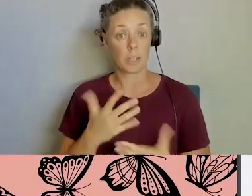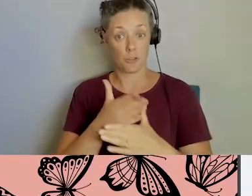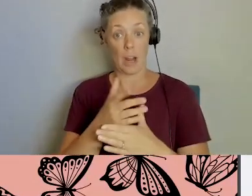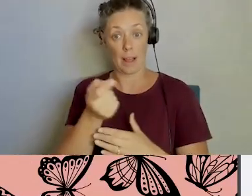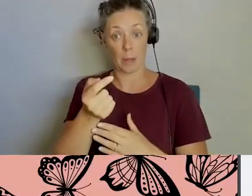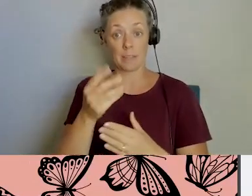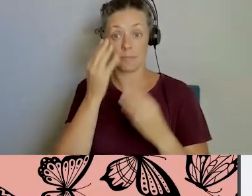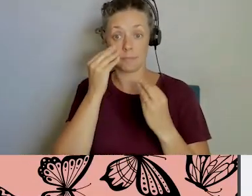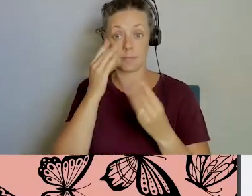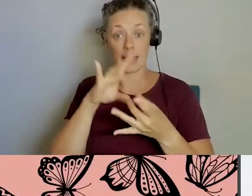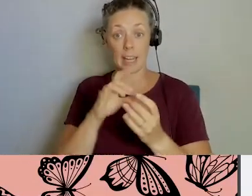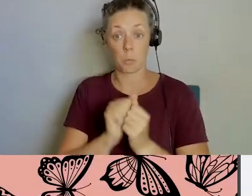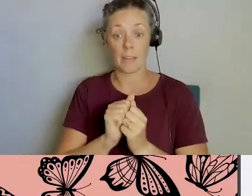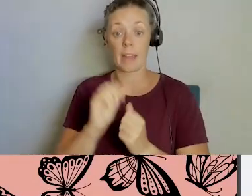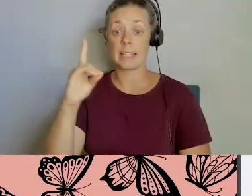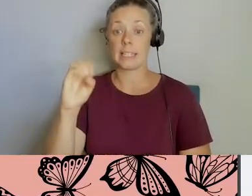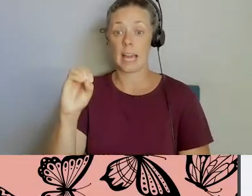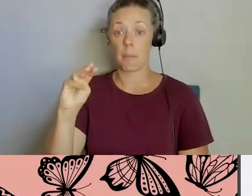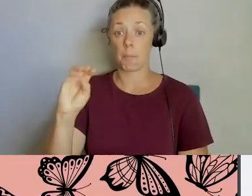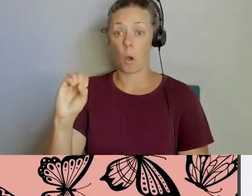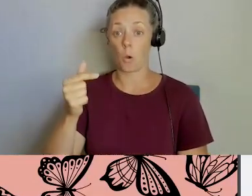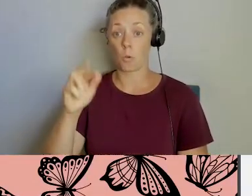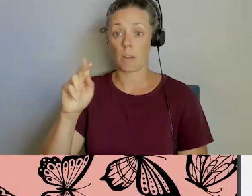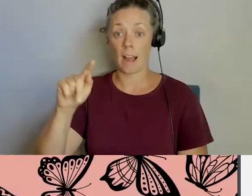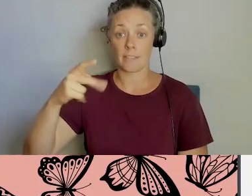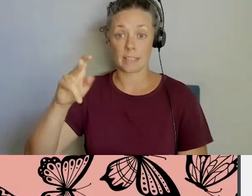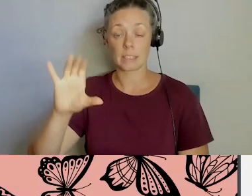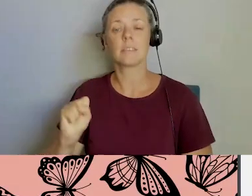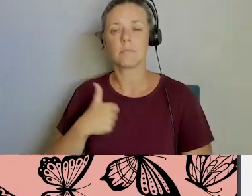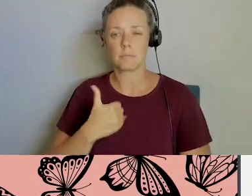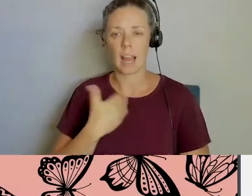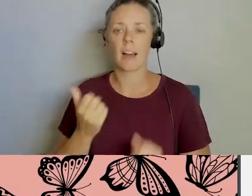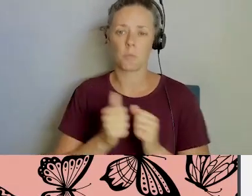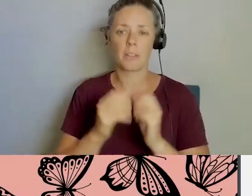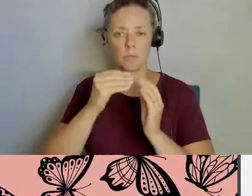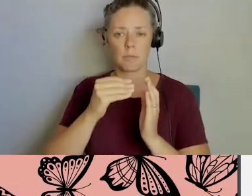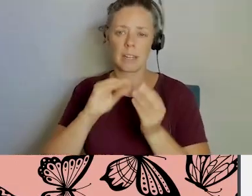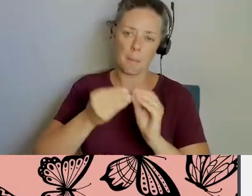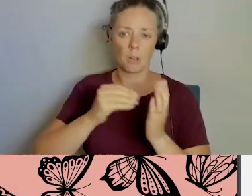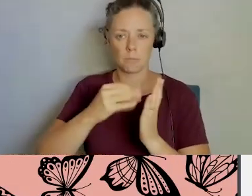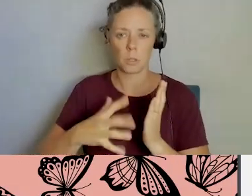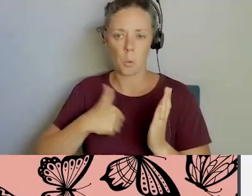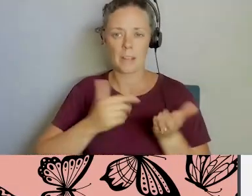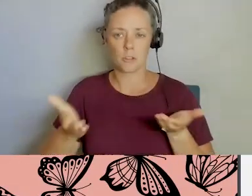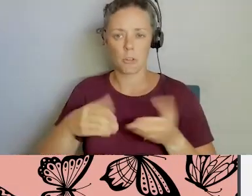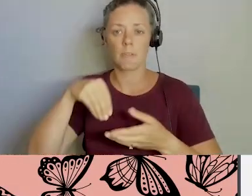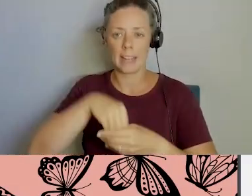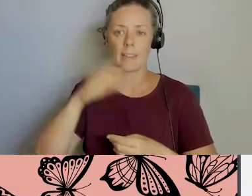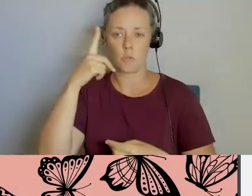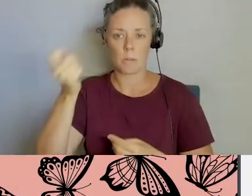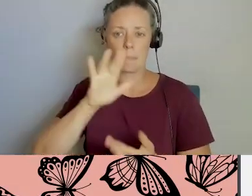of information about the demographics that we have with the number of students that we are serving at the Dream Center. I was able